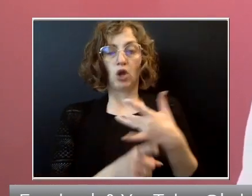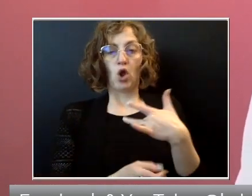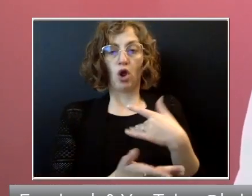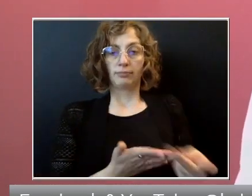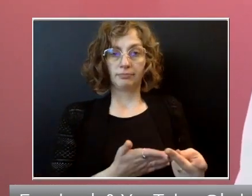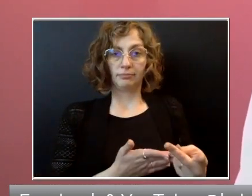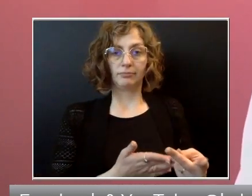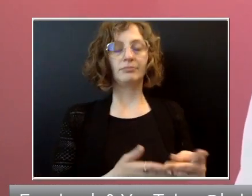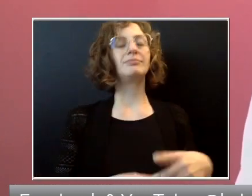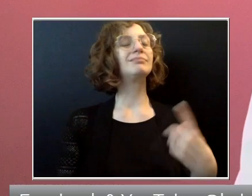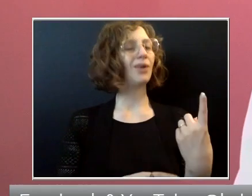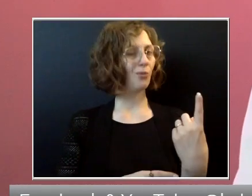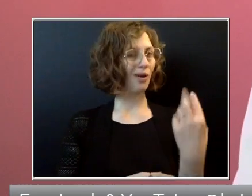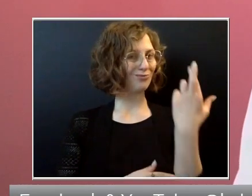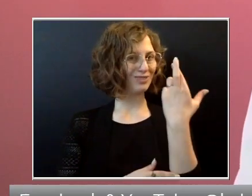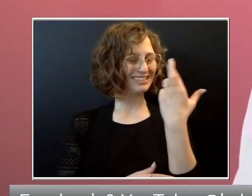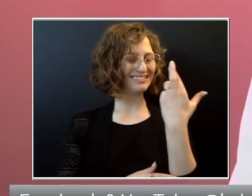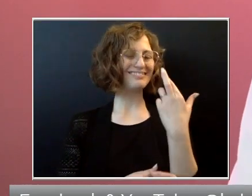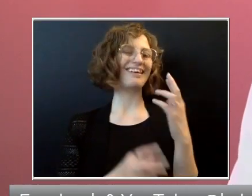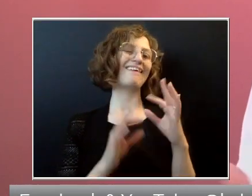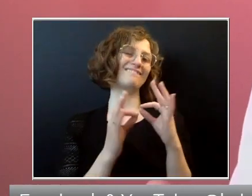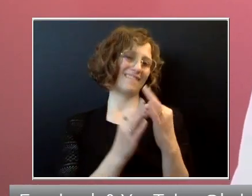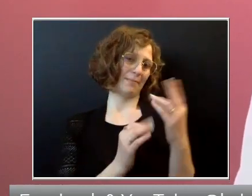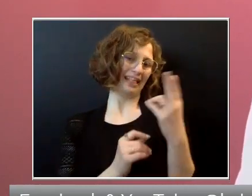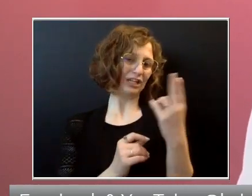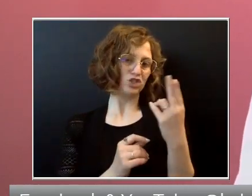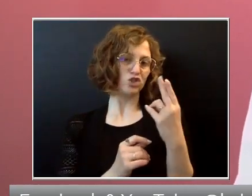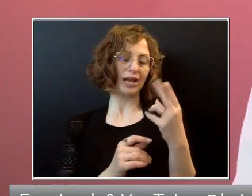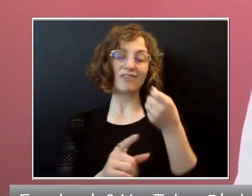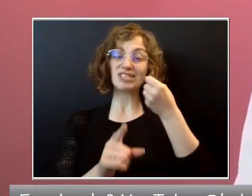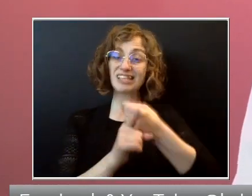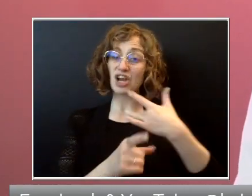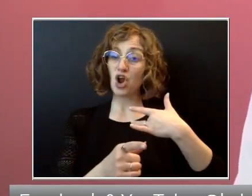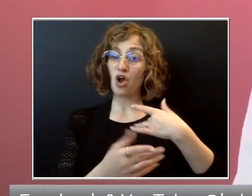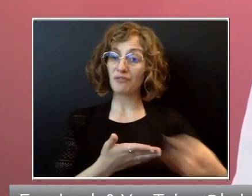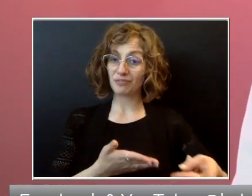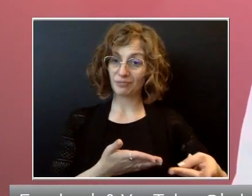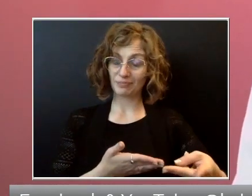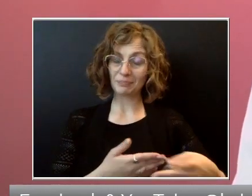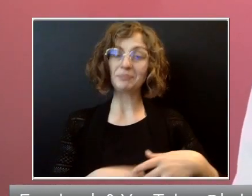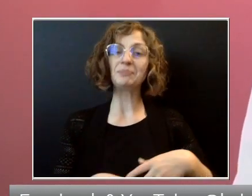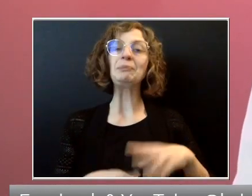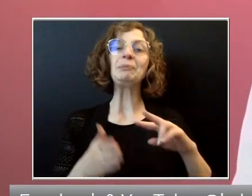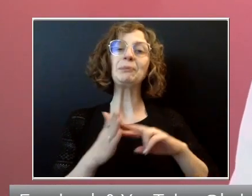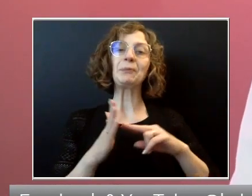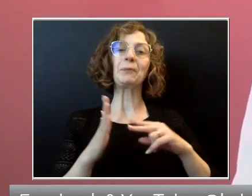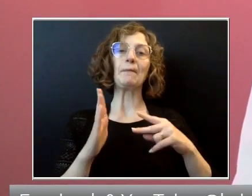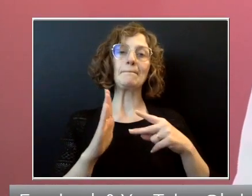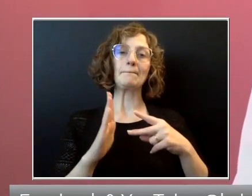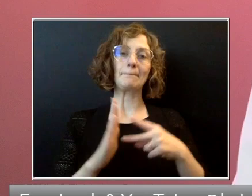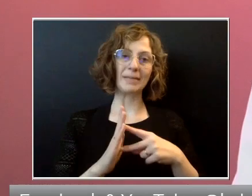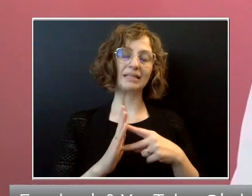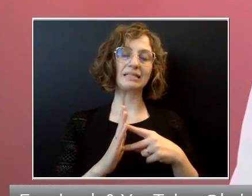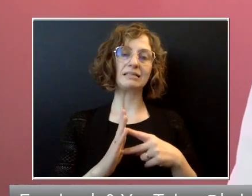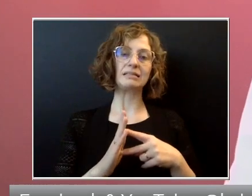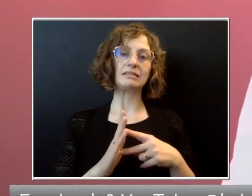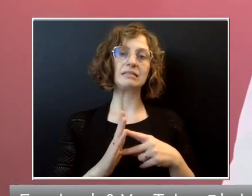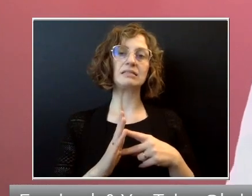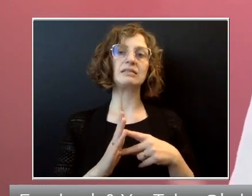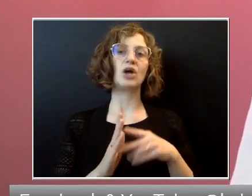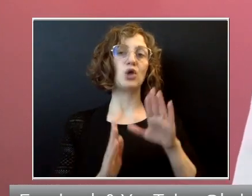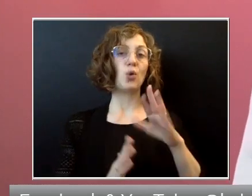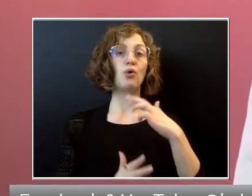of sudden cardiac death. And that means that your risk of an event is in